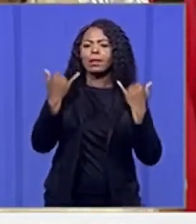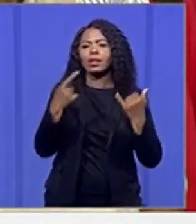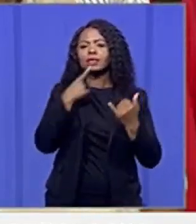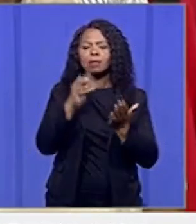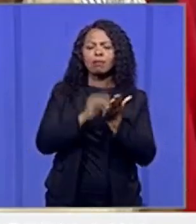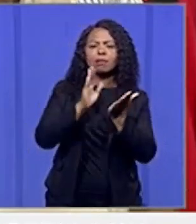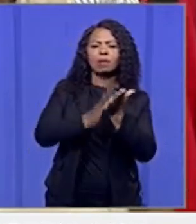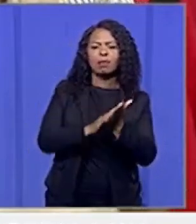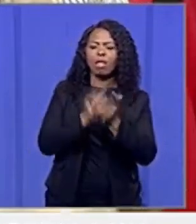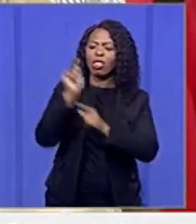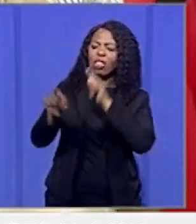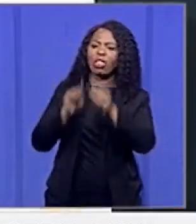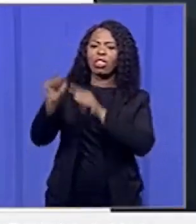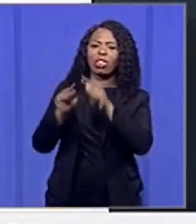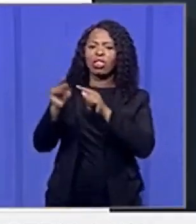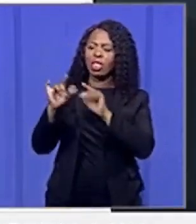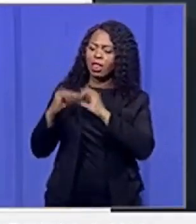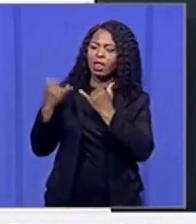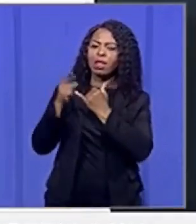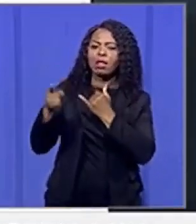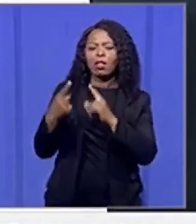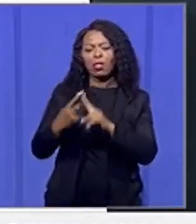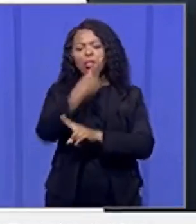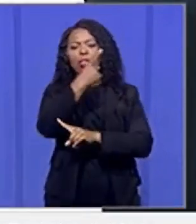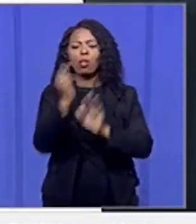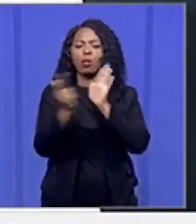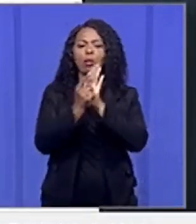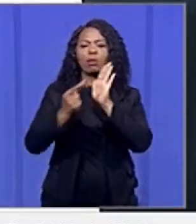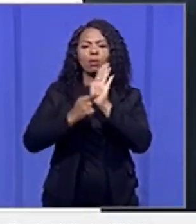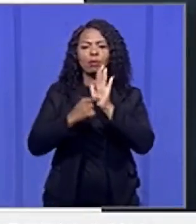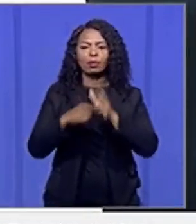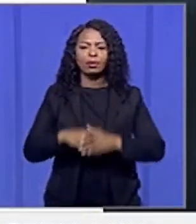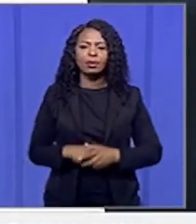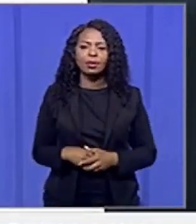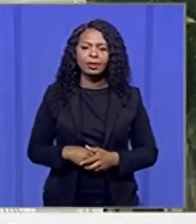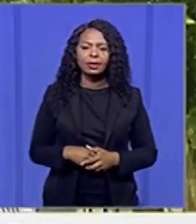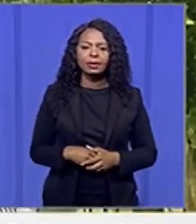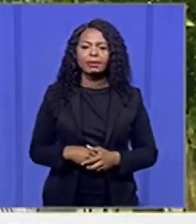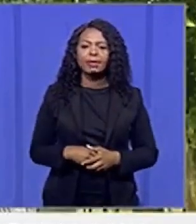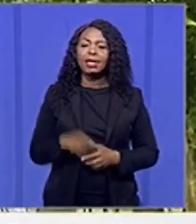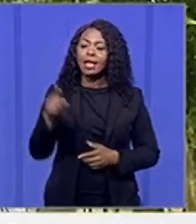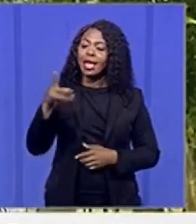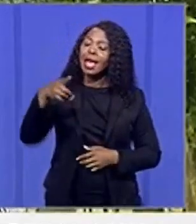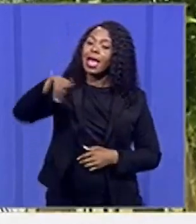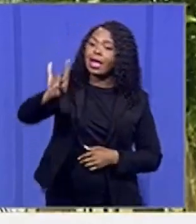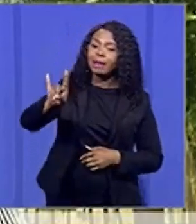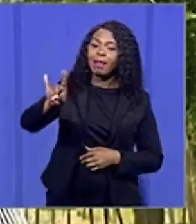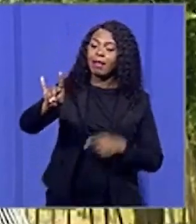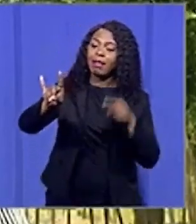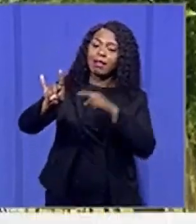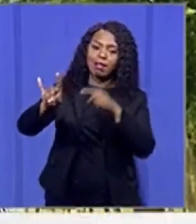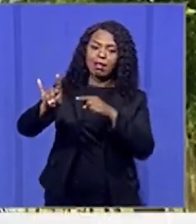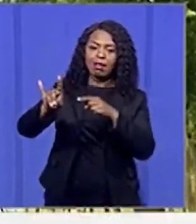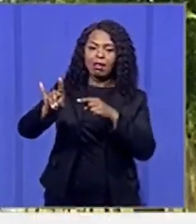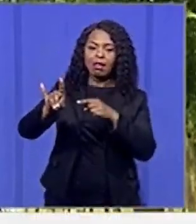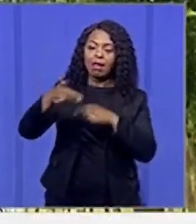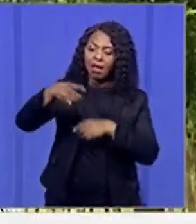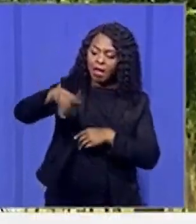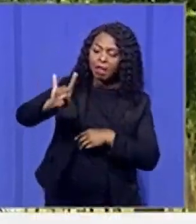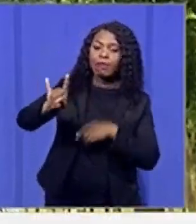go konokono ya sekiti se ka go gata ka melao. We find that the animals of our